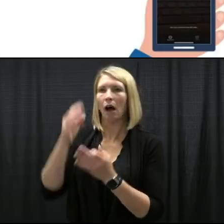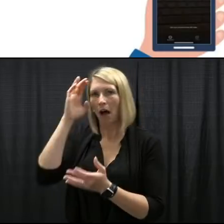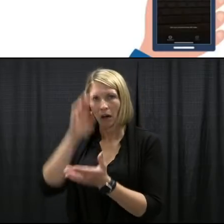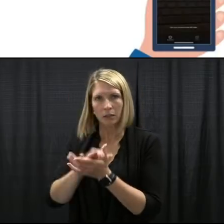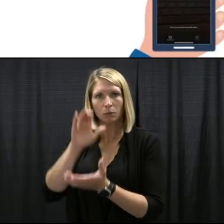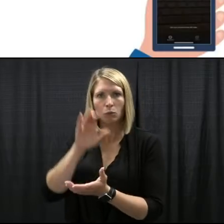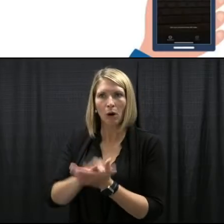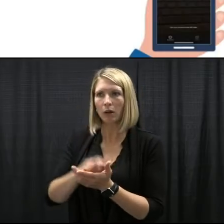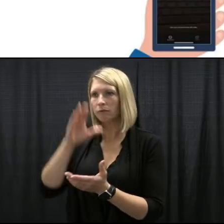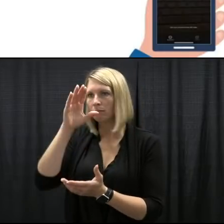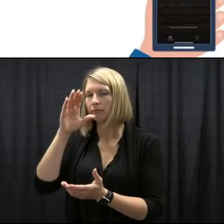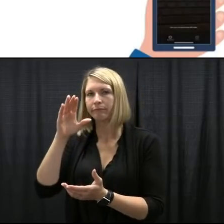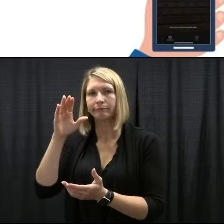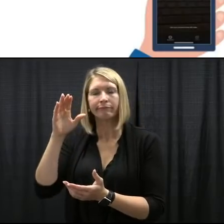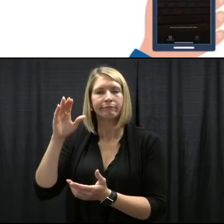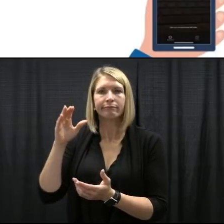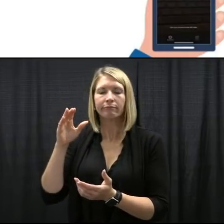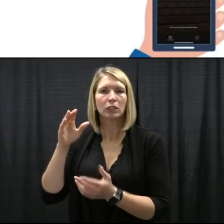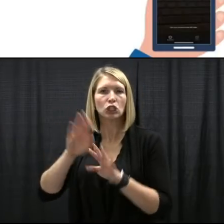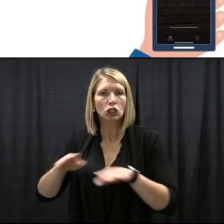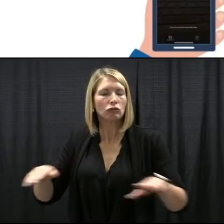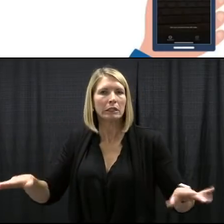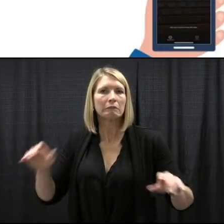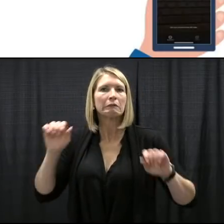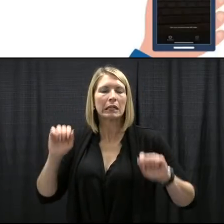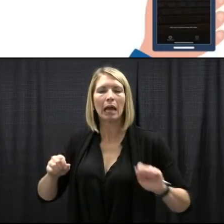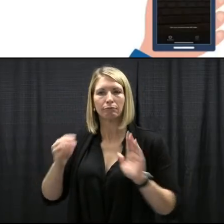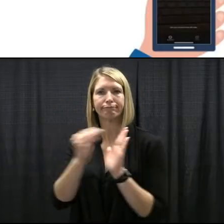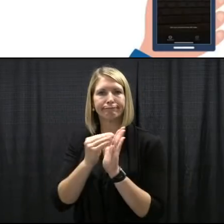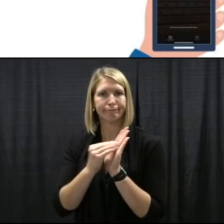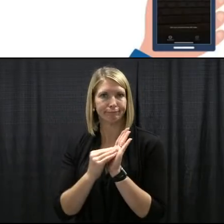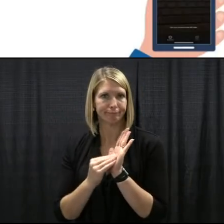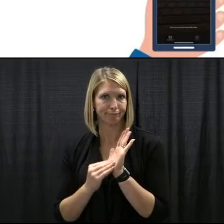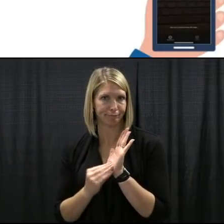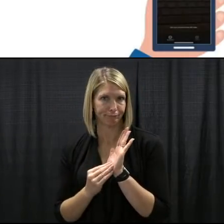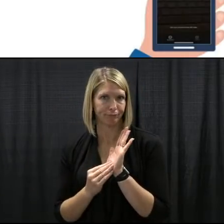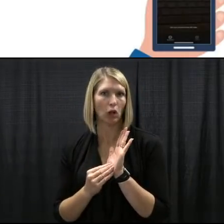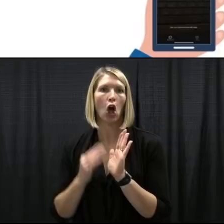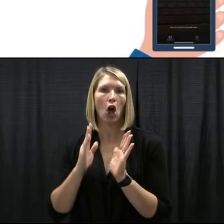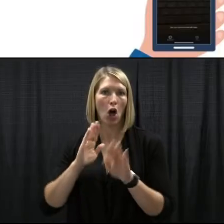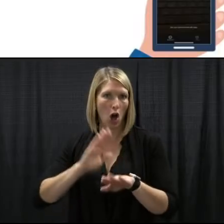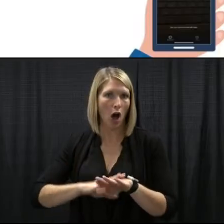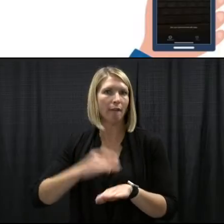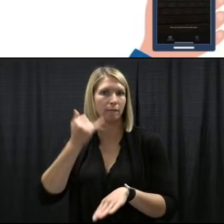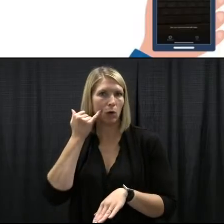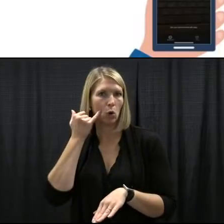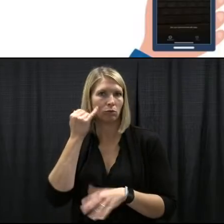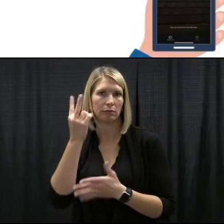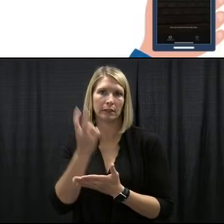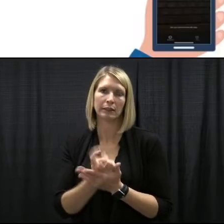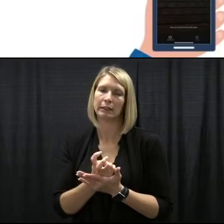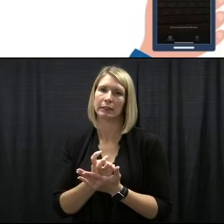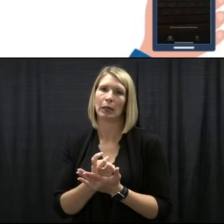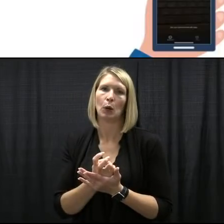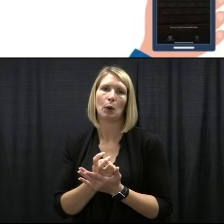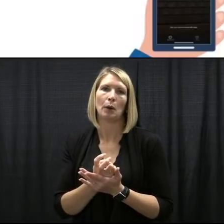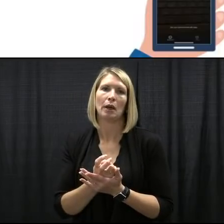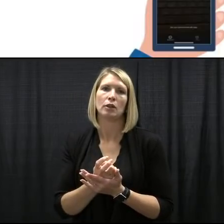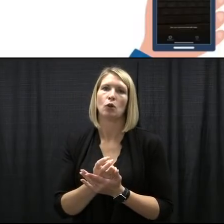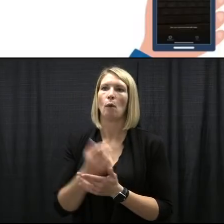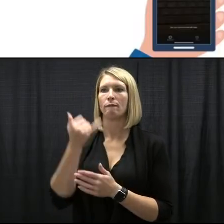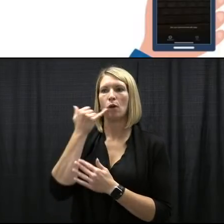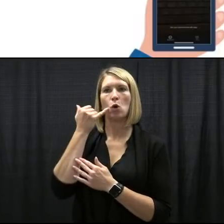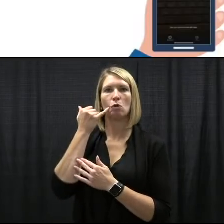So we'll also have a business verifier app, and that can be used on any mobile device as long as it has a camera. And